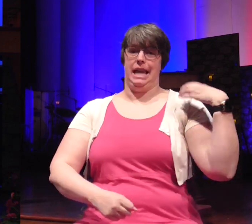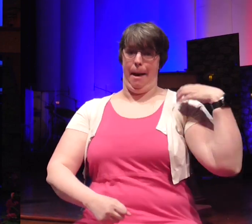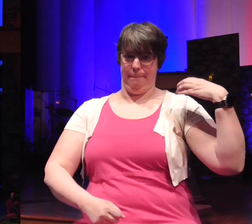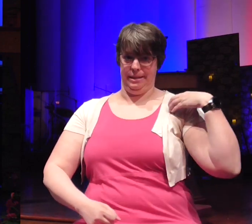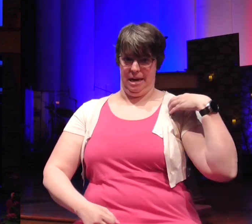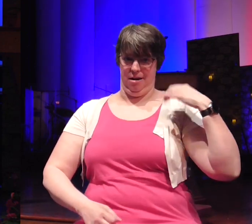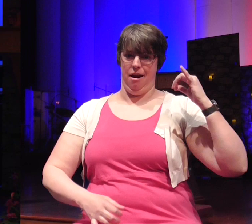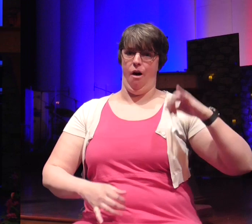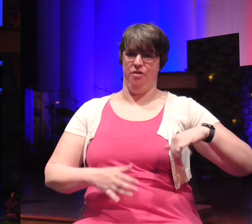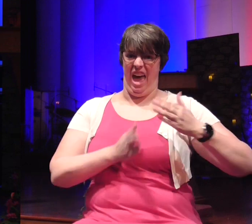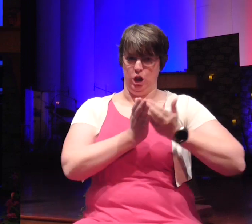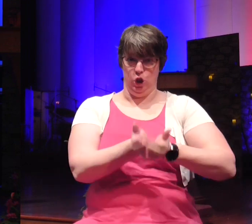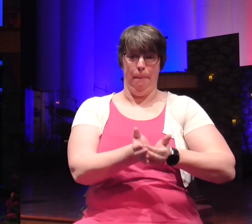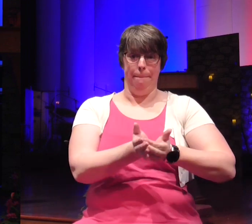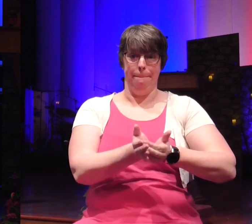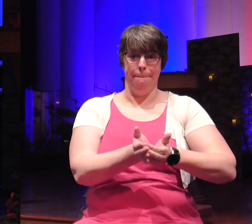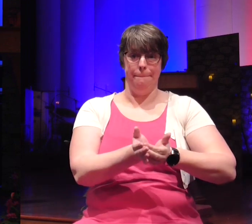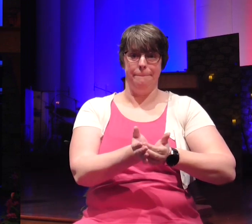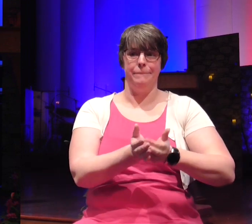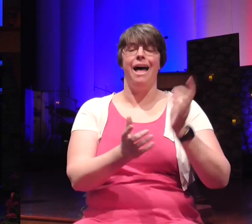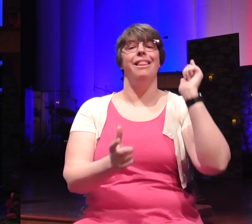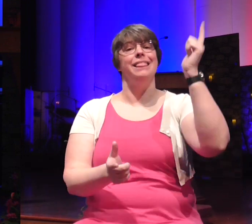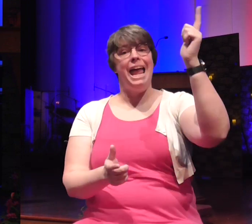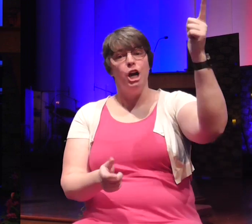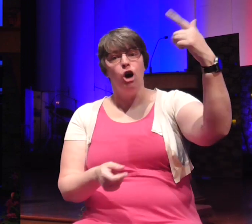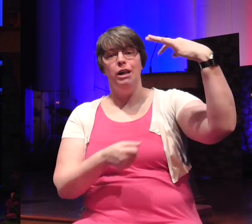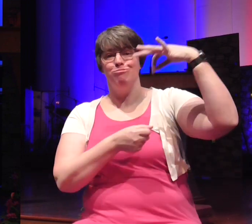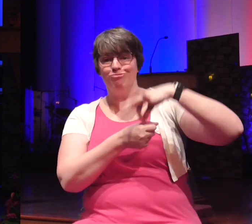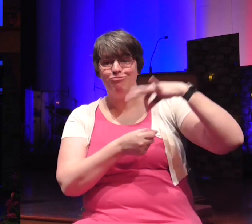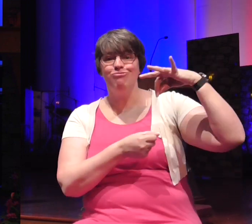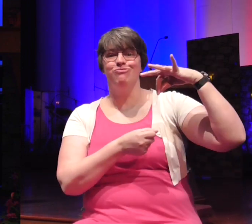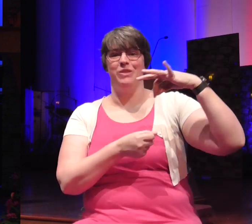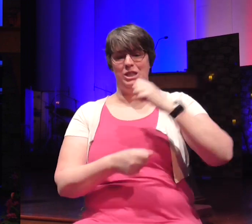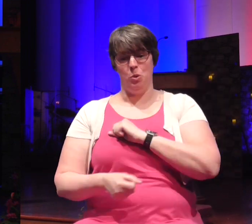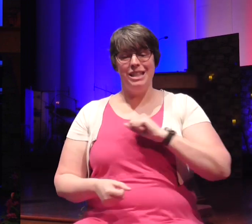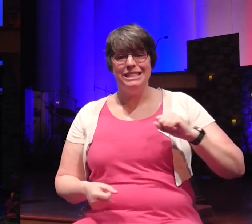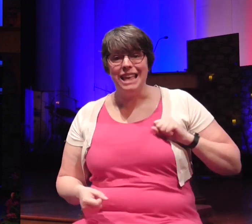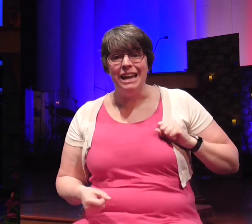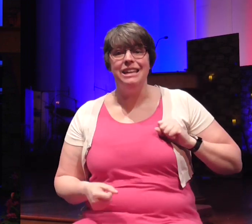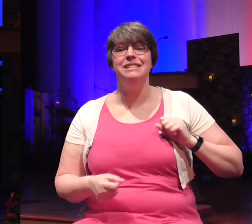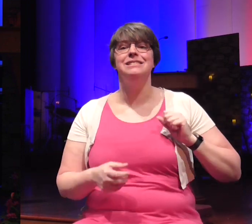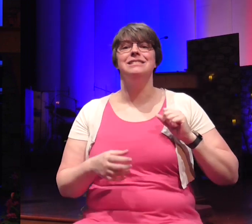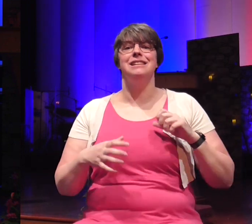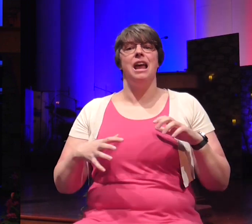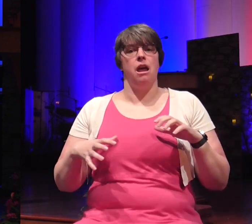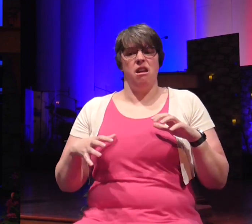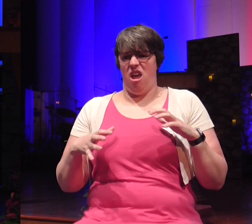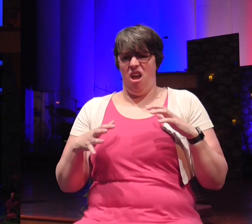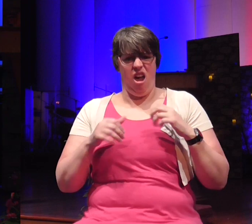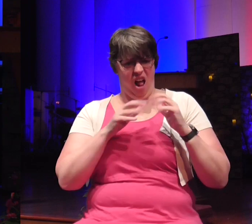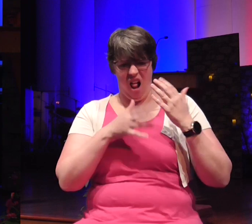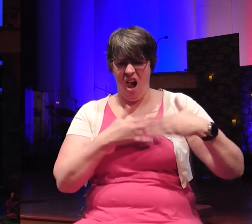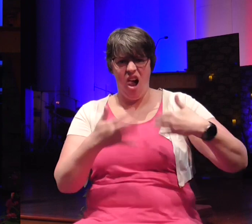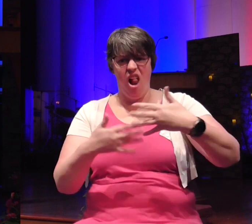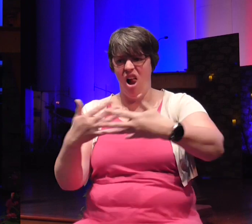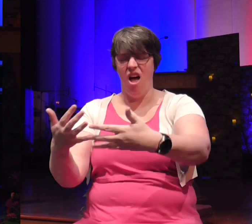ship. Later, he was elected to the Carolina Senate, and then he did 5 terms in the United States